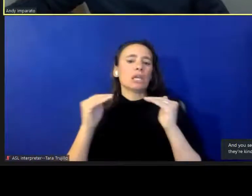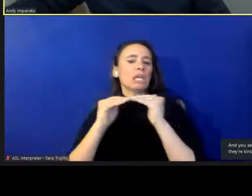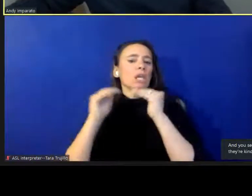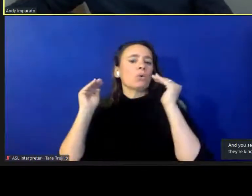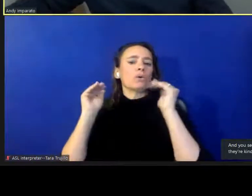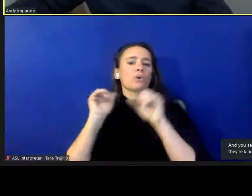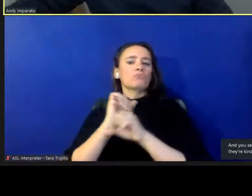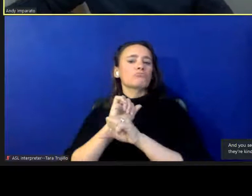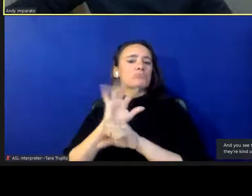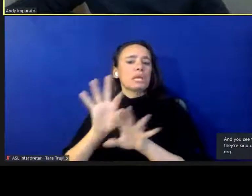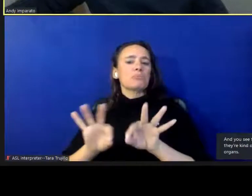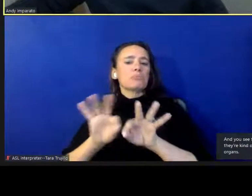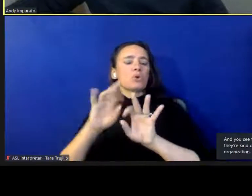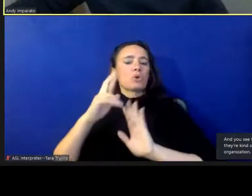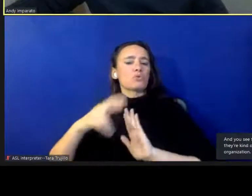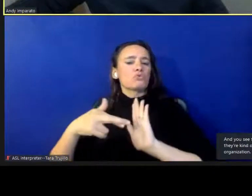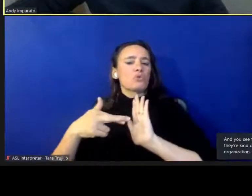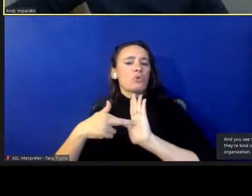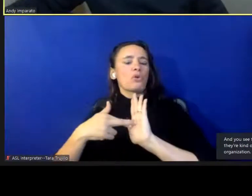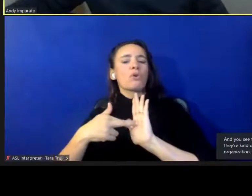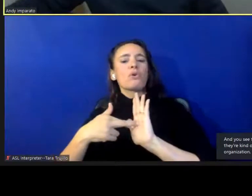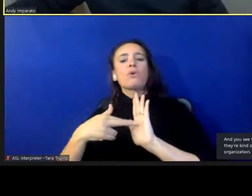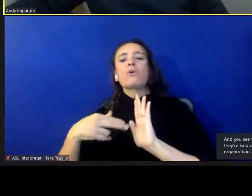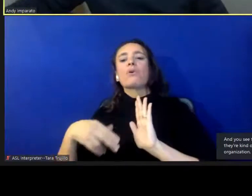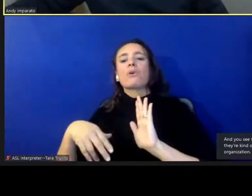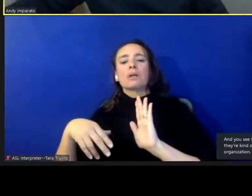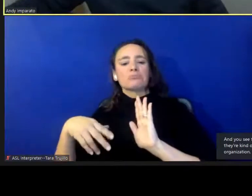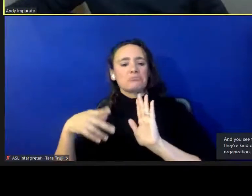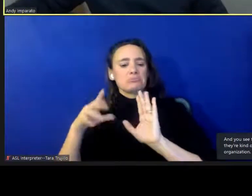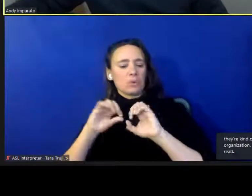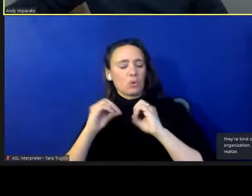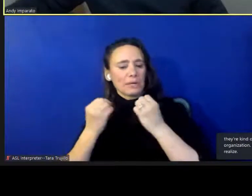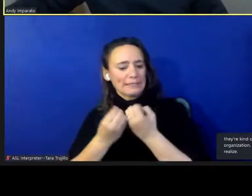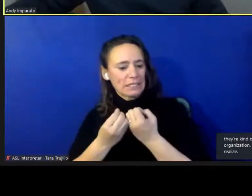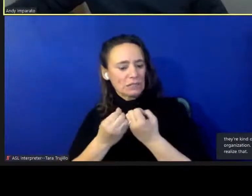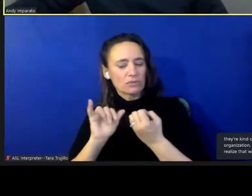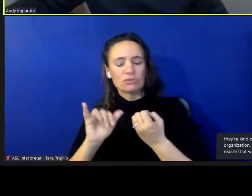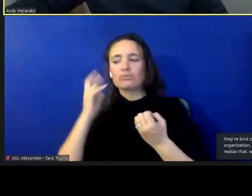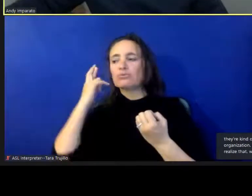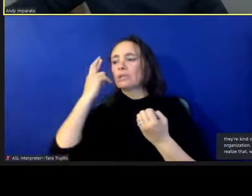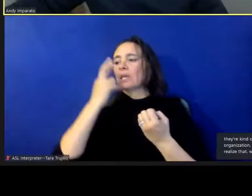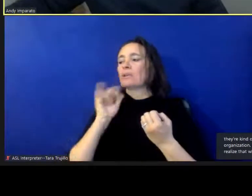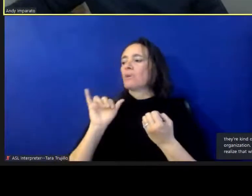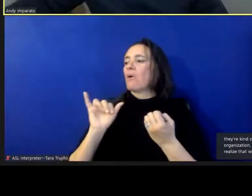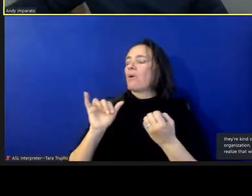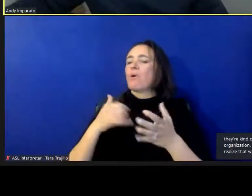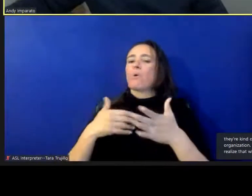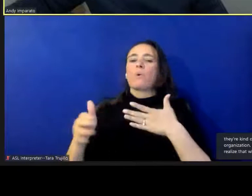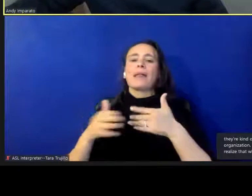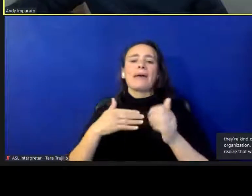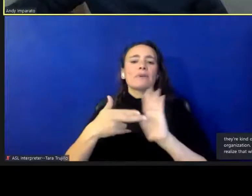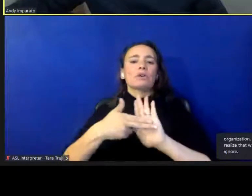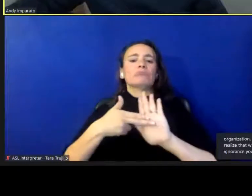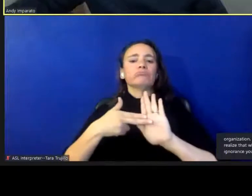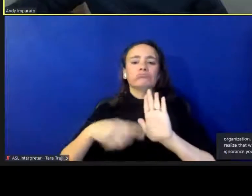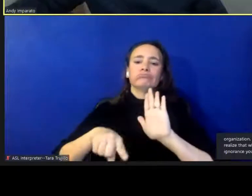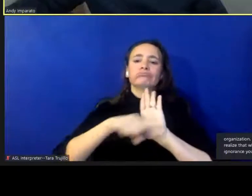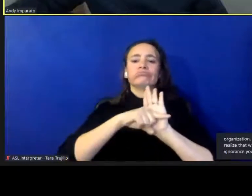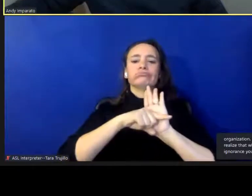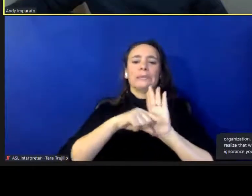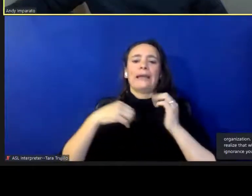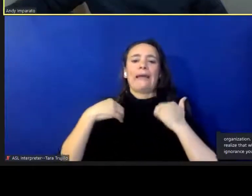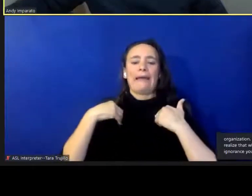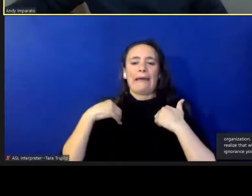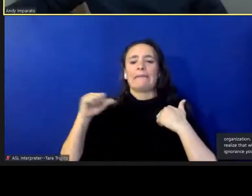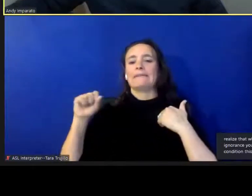role in the organization, I think that's how you start to realize that whatever stereotypes you have or ignorance you have connected to